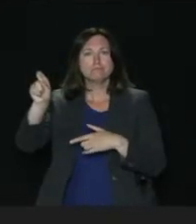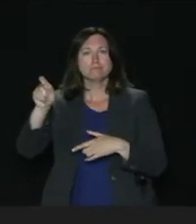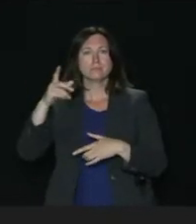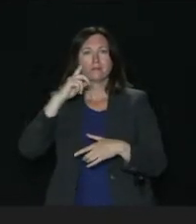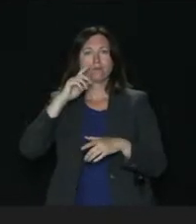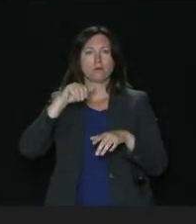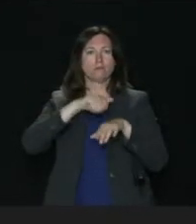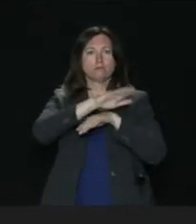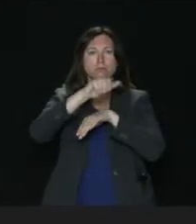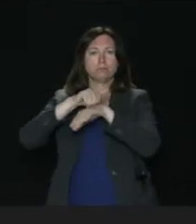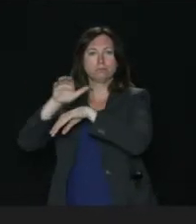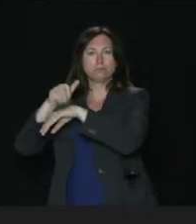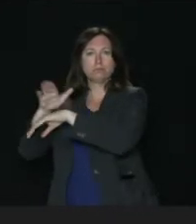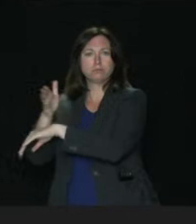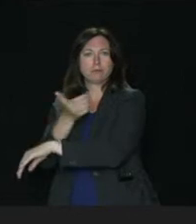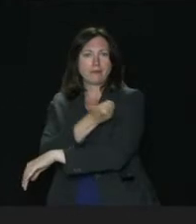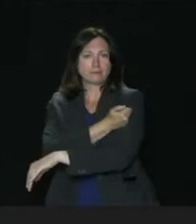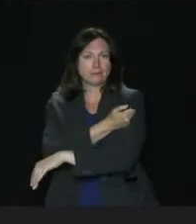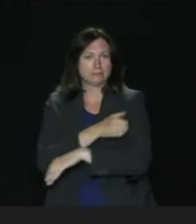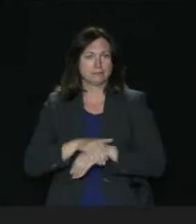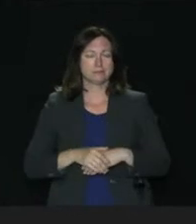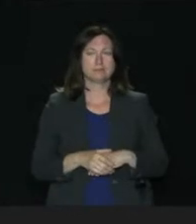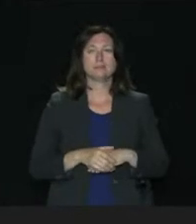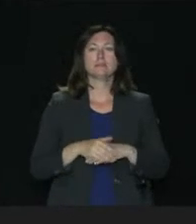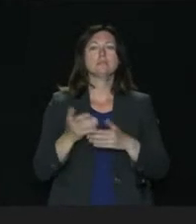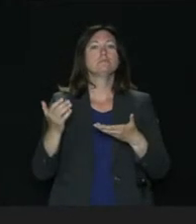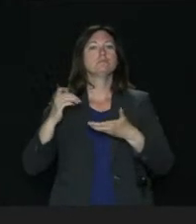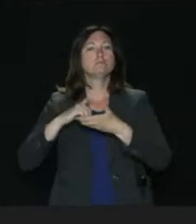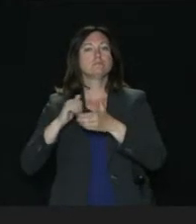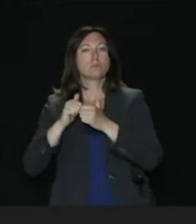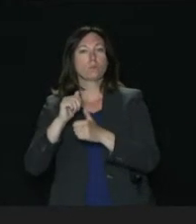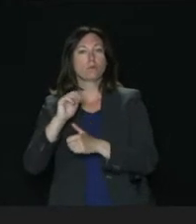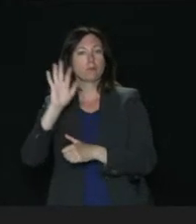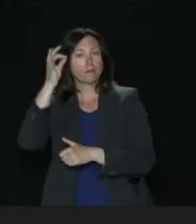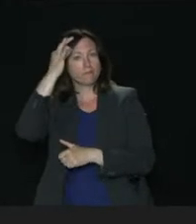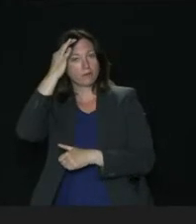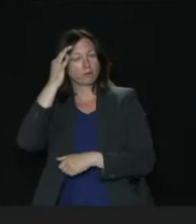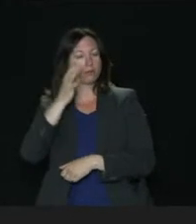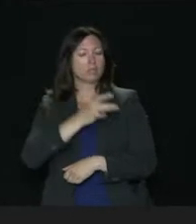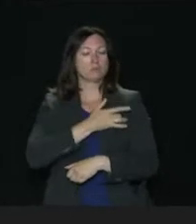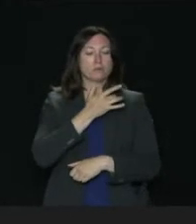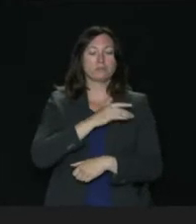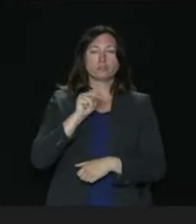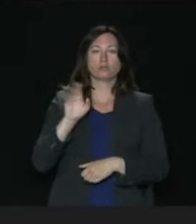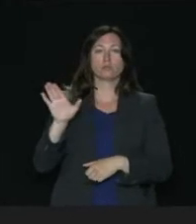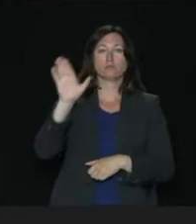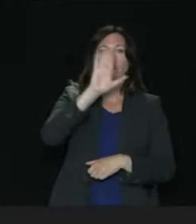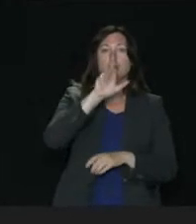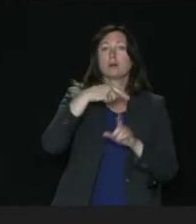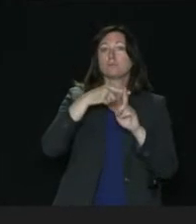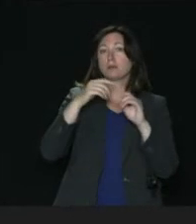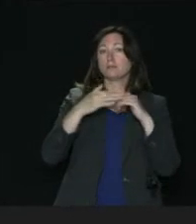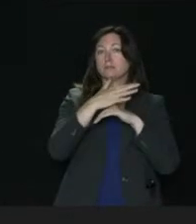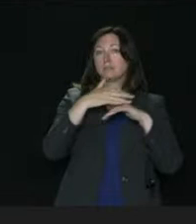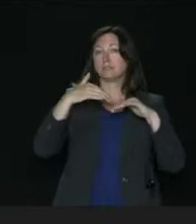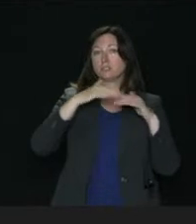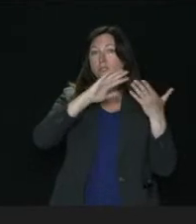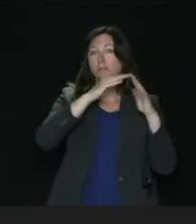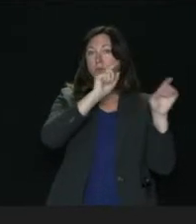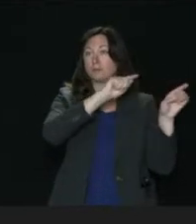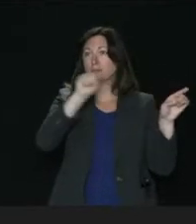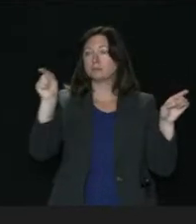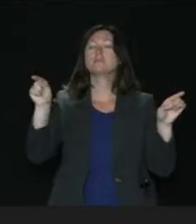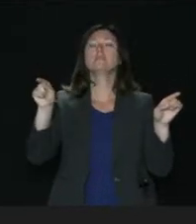strategy. In consultation with federal, provincial, territorial, and Indigenous partners, a decision